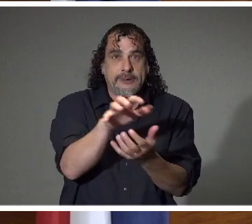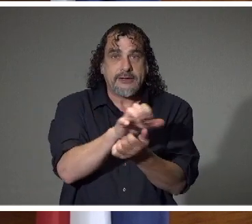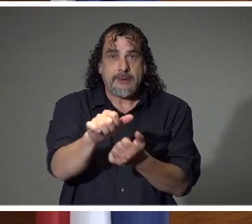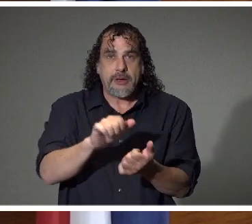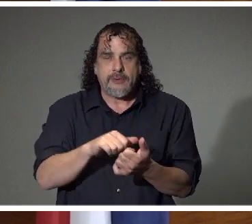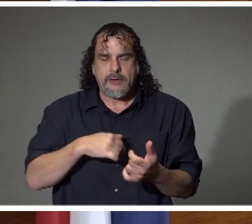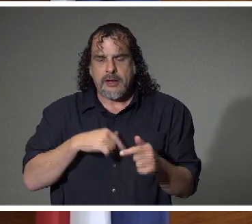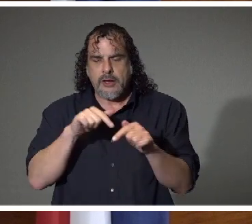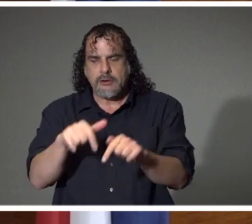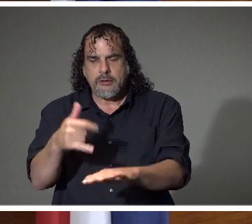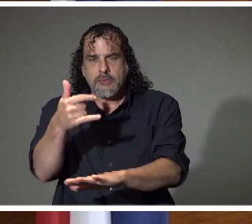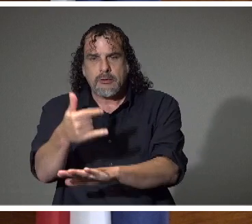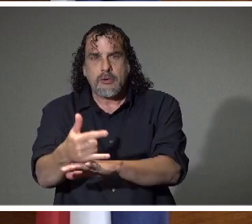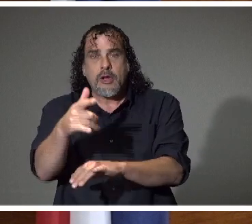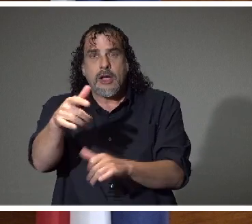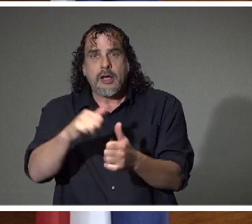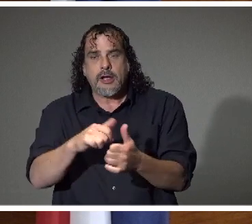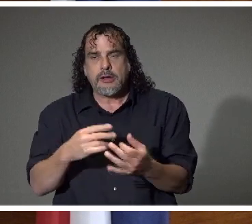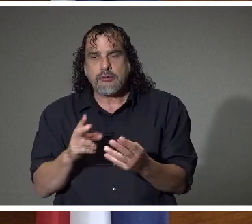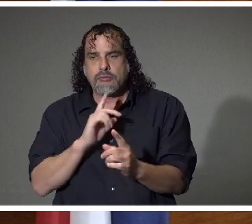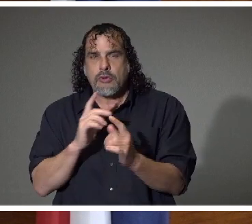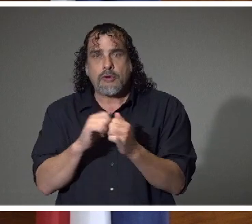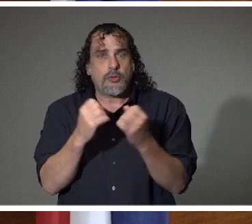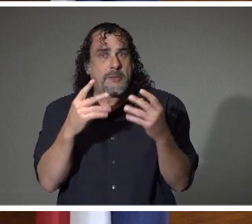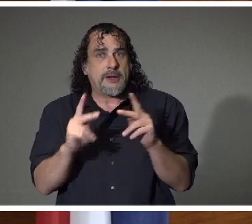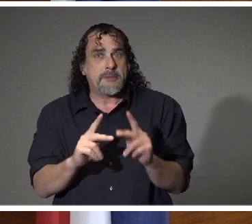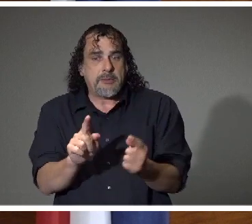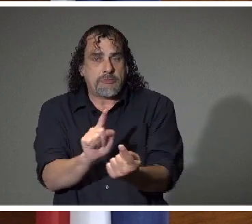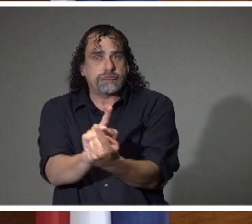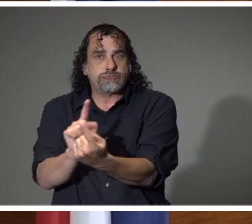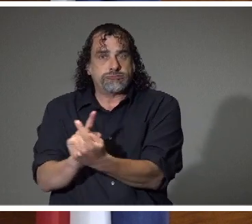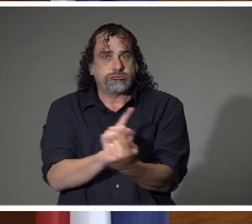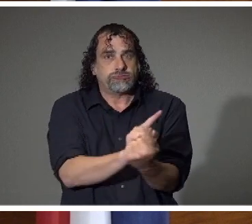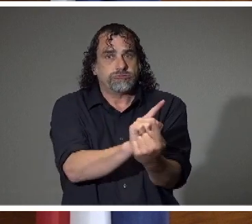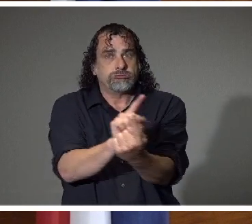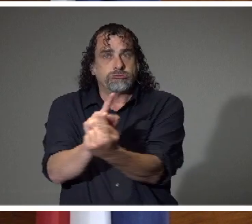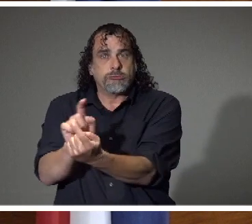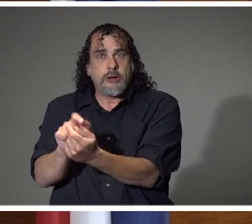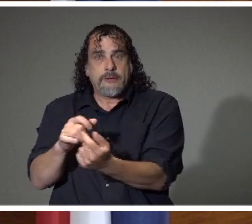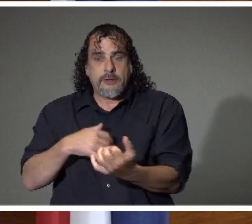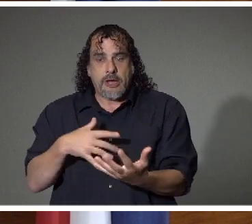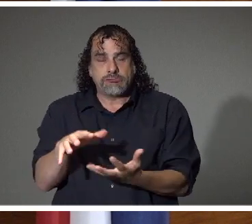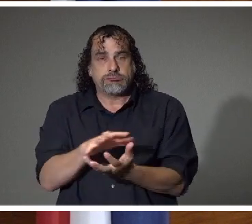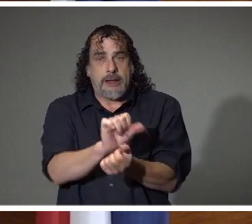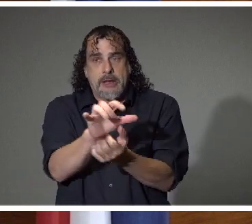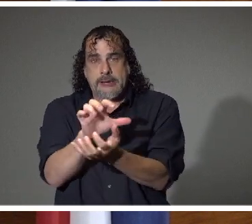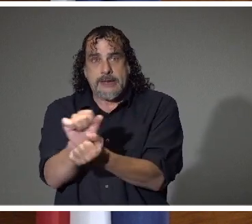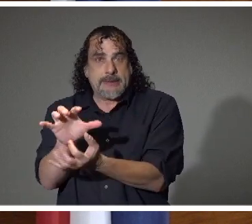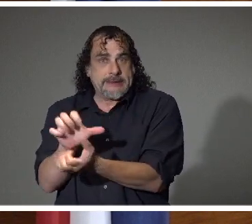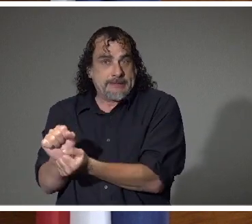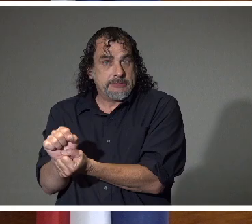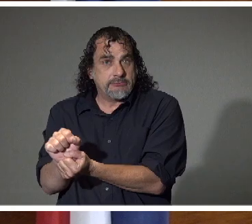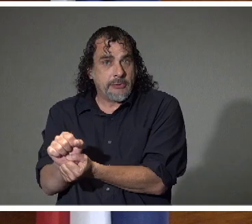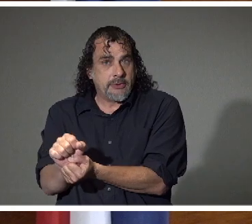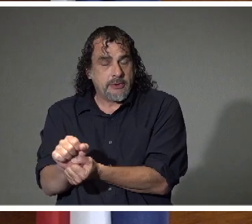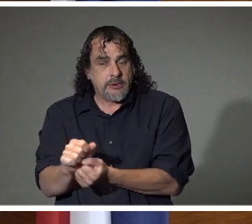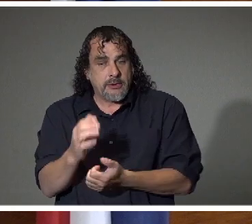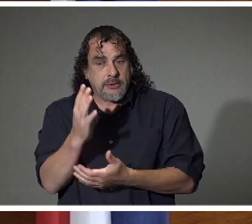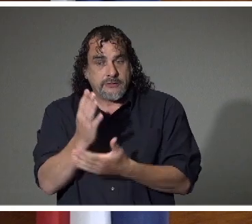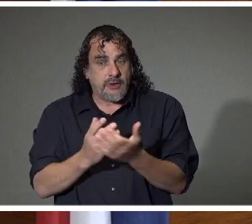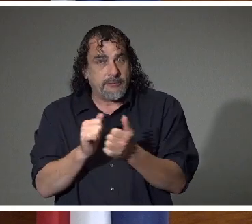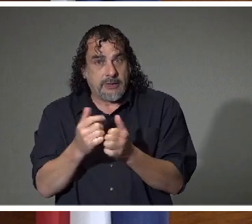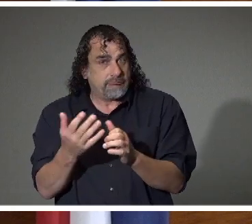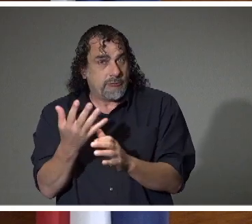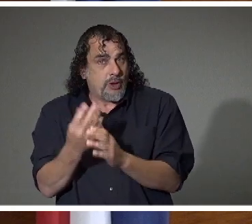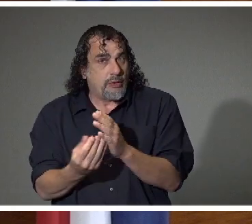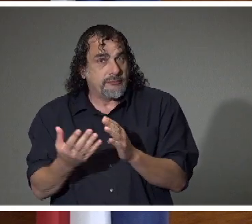ground. Had the opportunity to speak to many Mississippians that got knocked down, some of whom lost loved